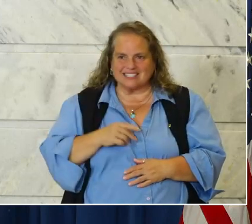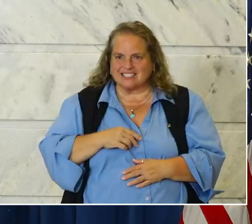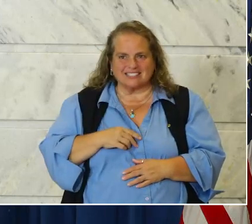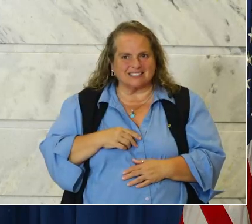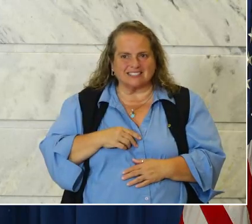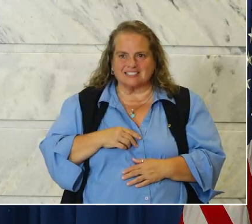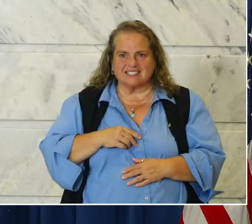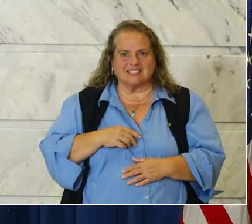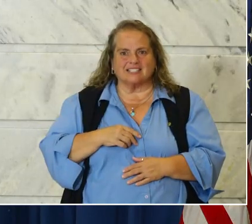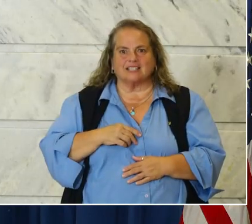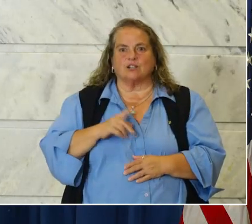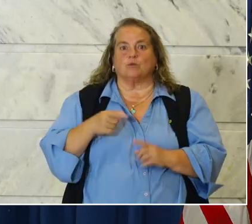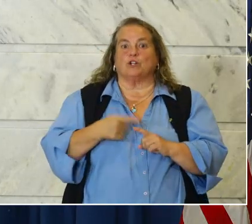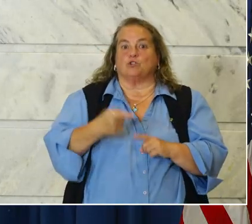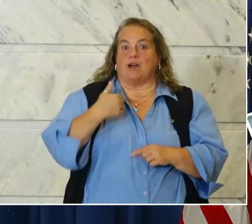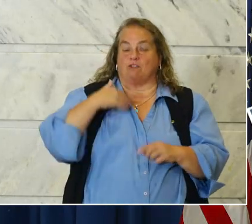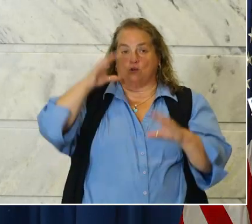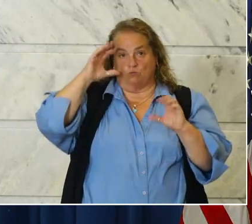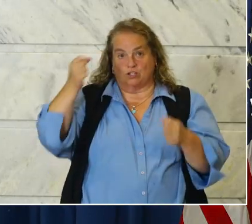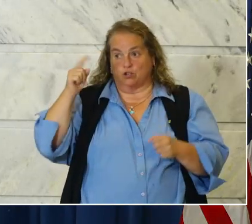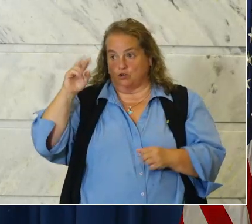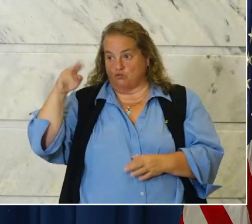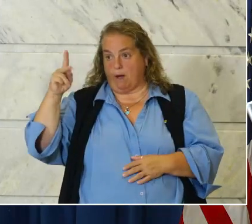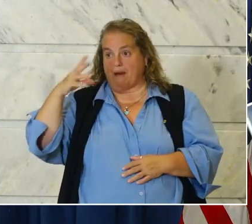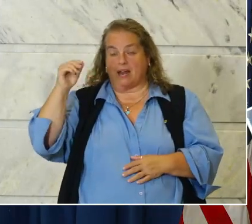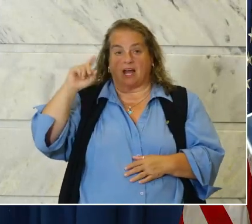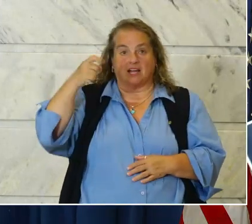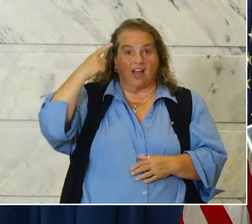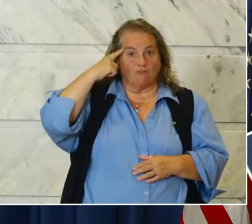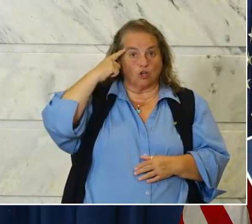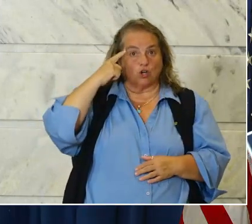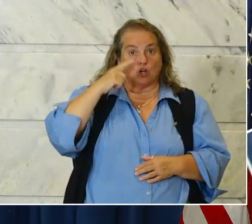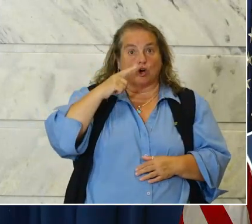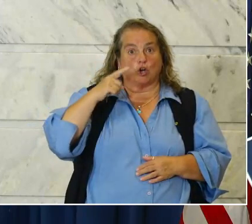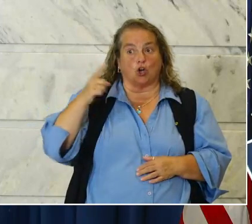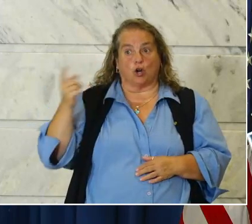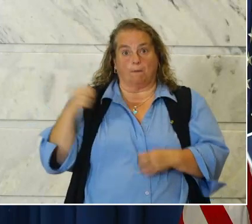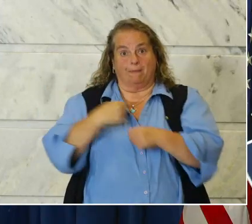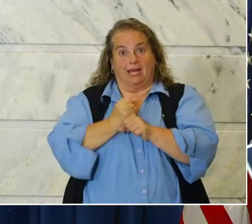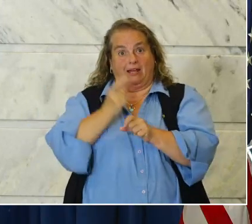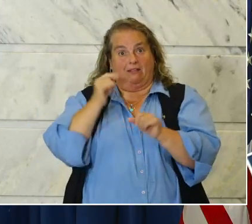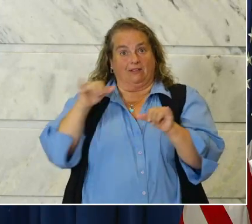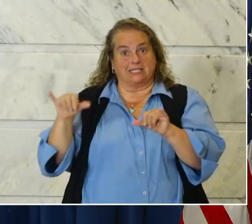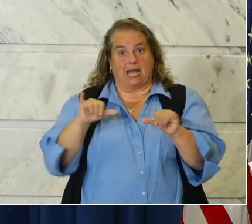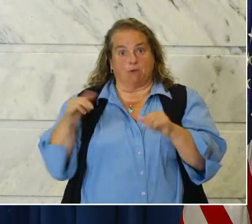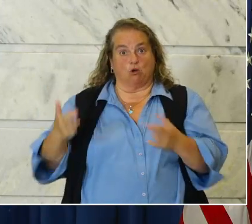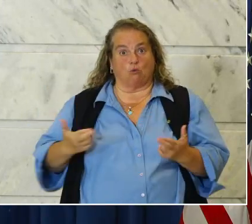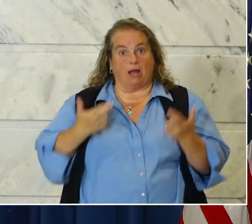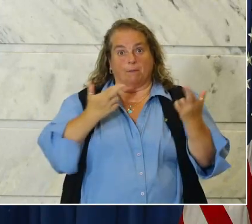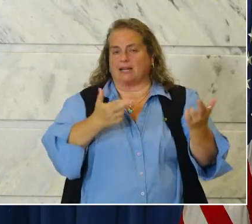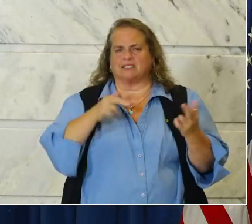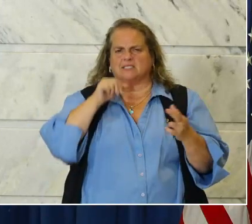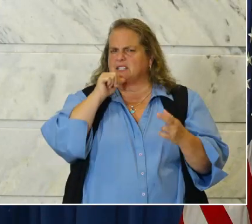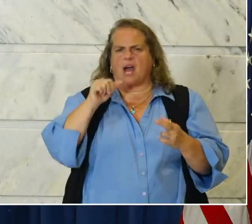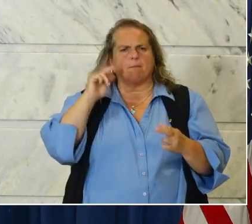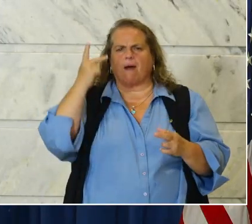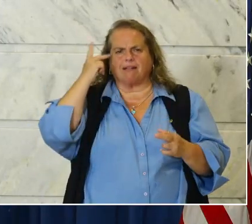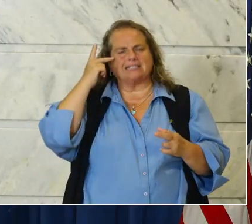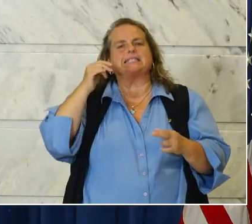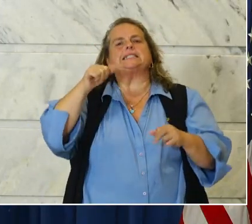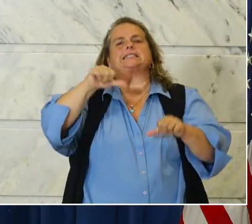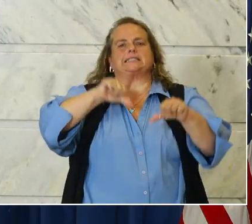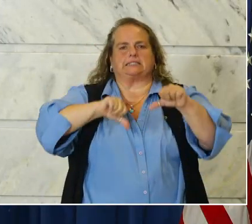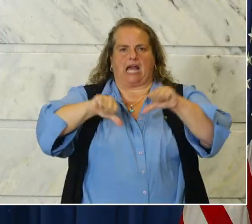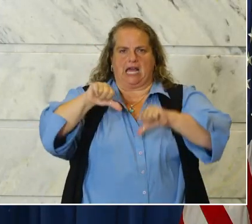have President Trump and Governor Beshear making the same recommendations here. It's not politics. This is science. We